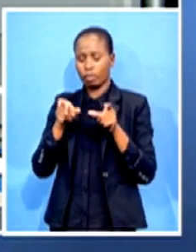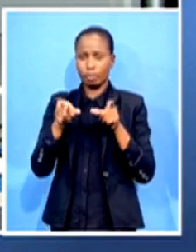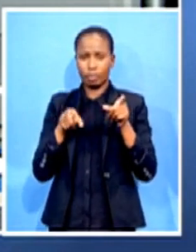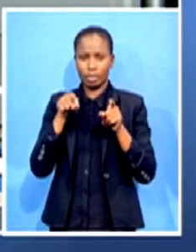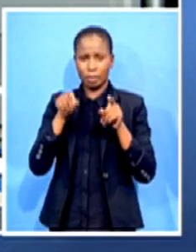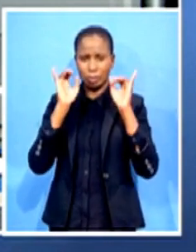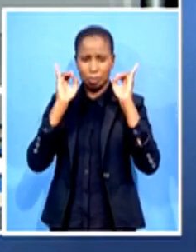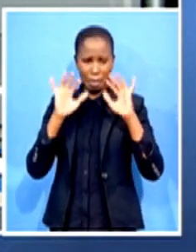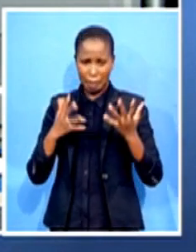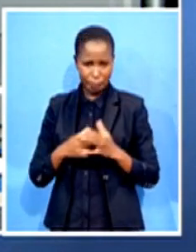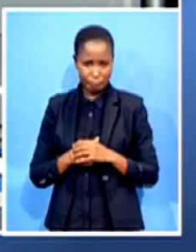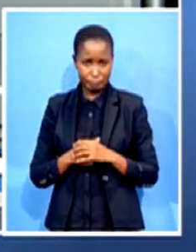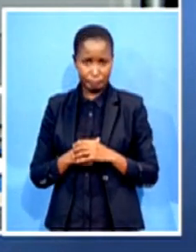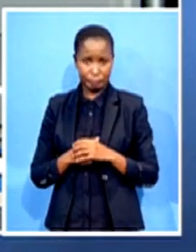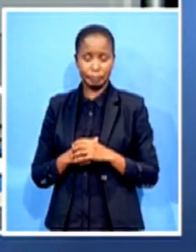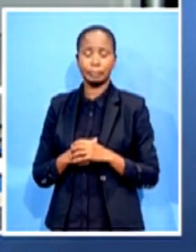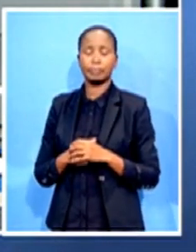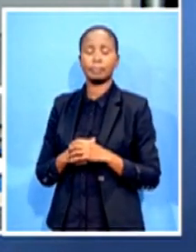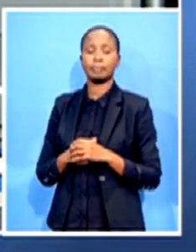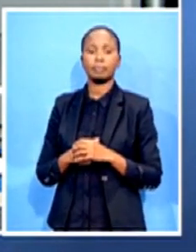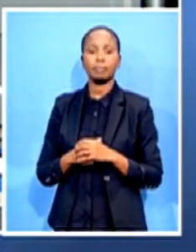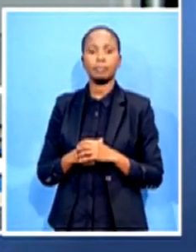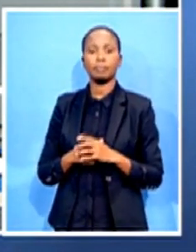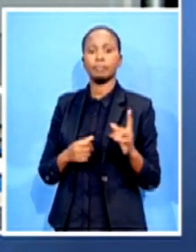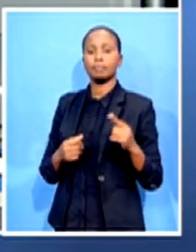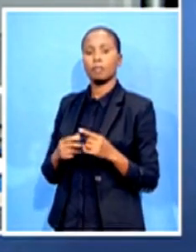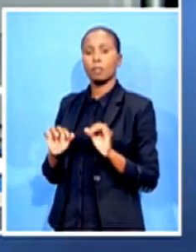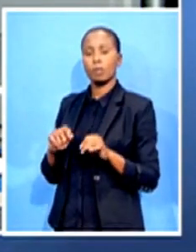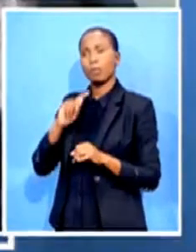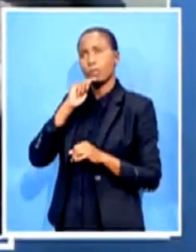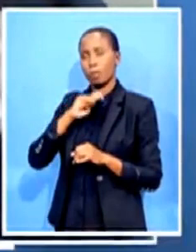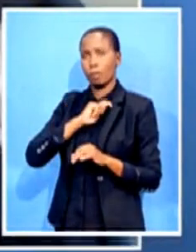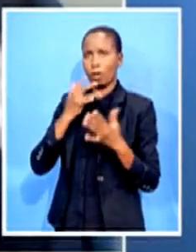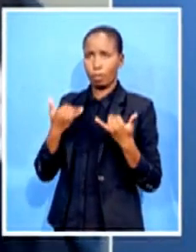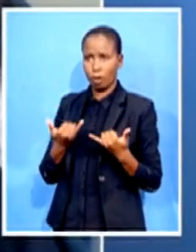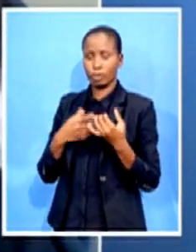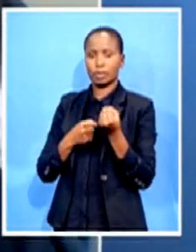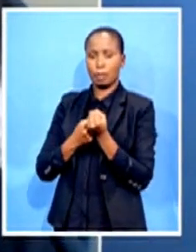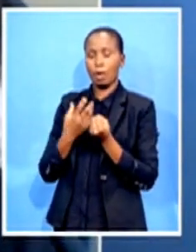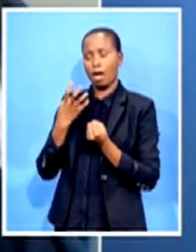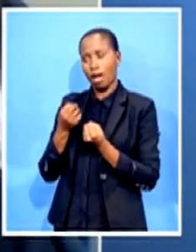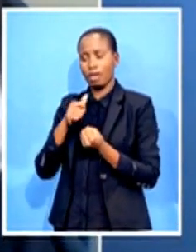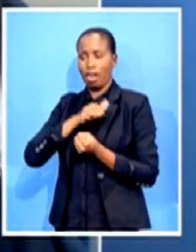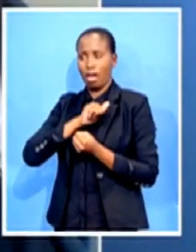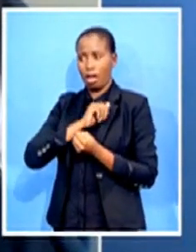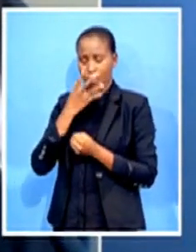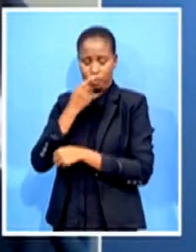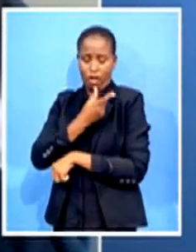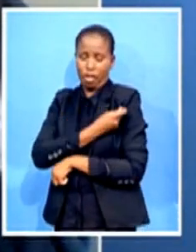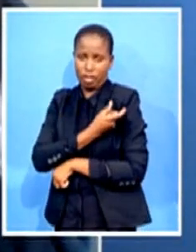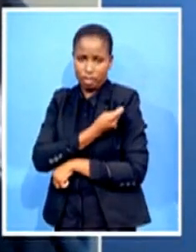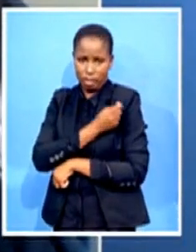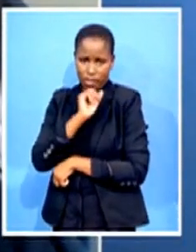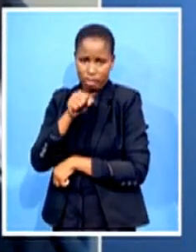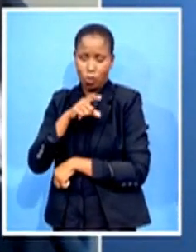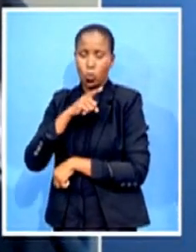Absolutely, we're in support of the vaccination, because majority of domestic workers do commute,